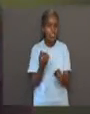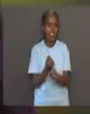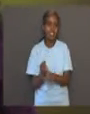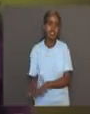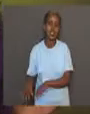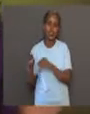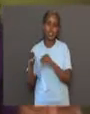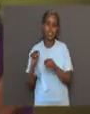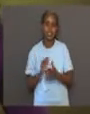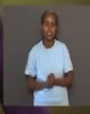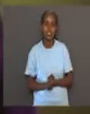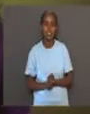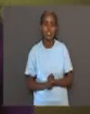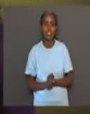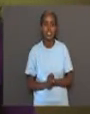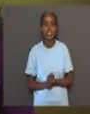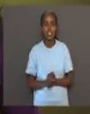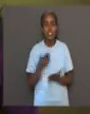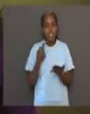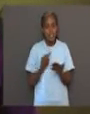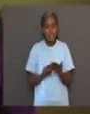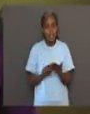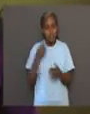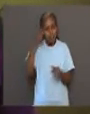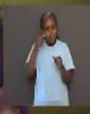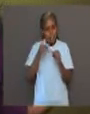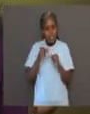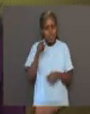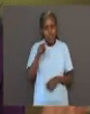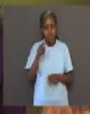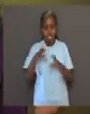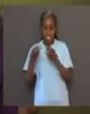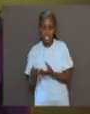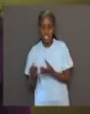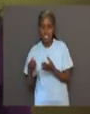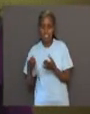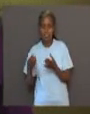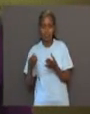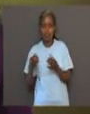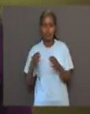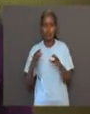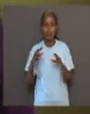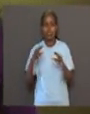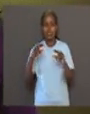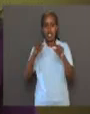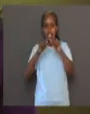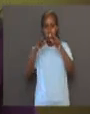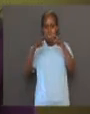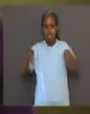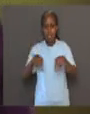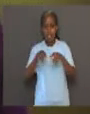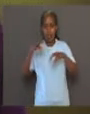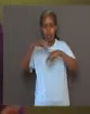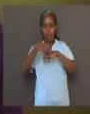students. Let us pretend that your classroom is a rectangular box where the